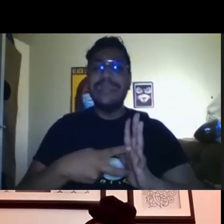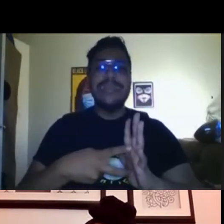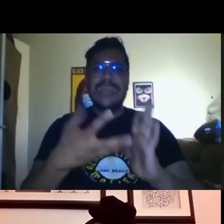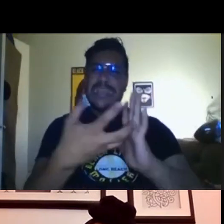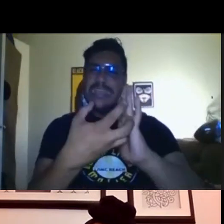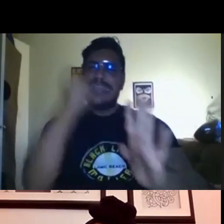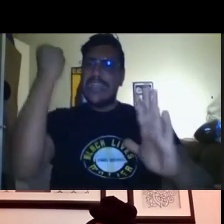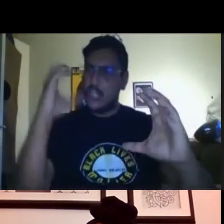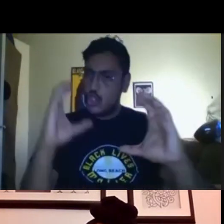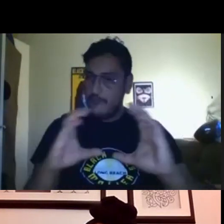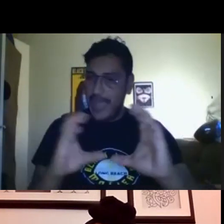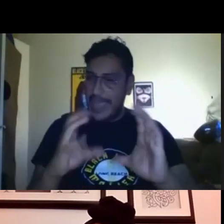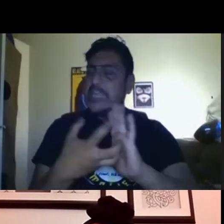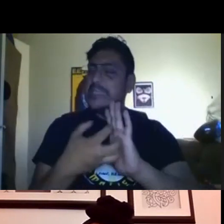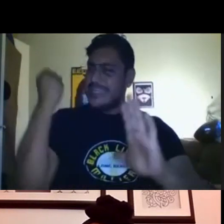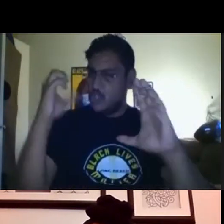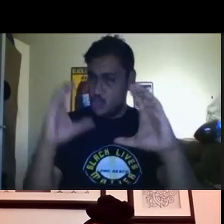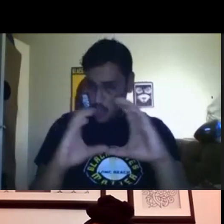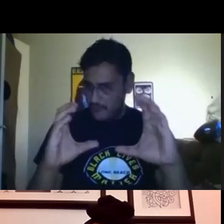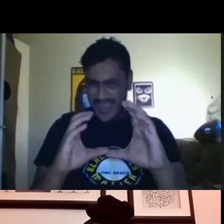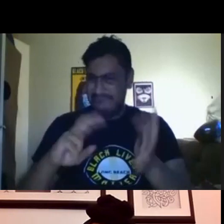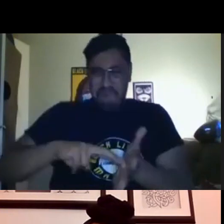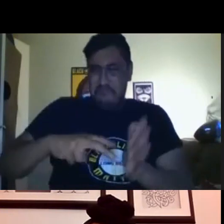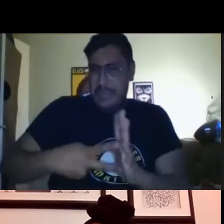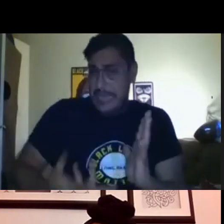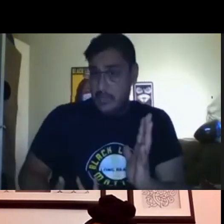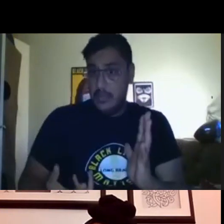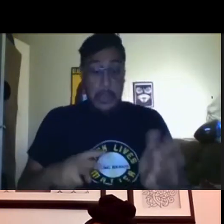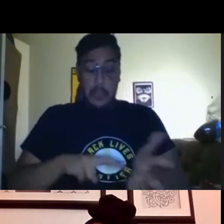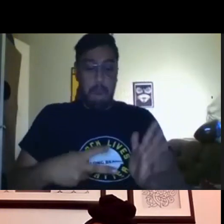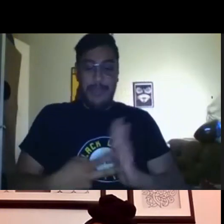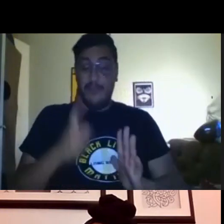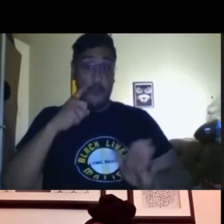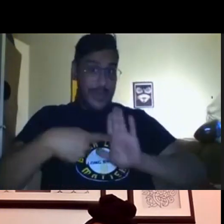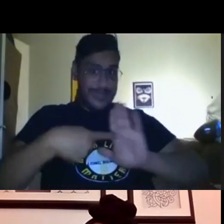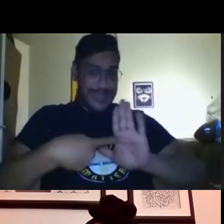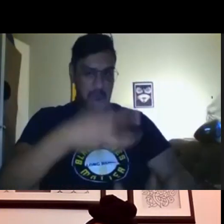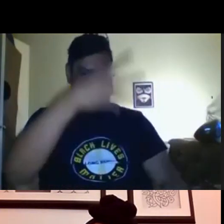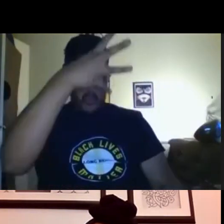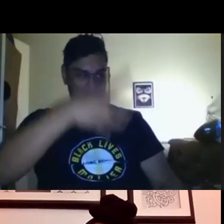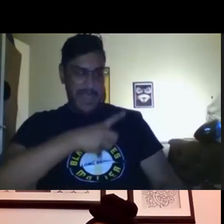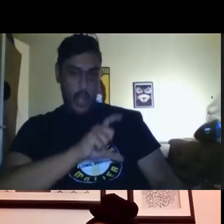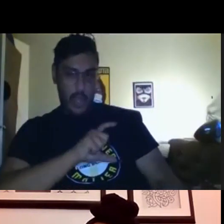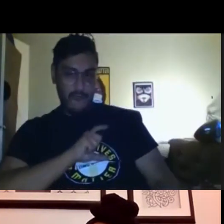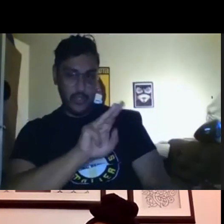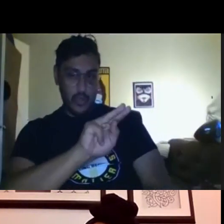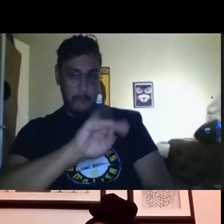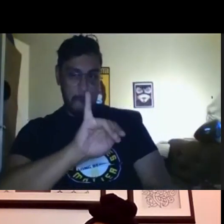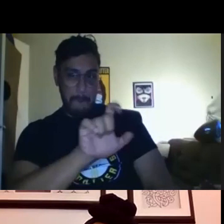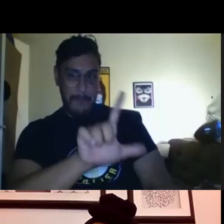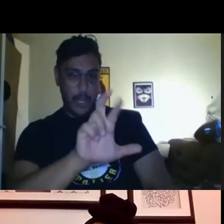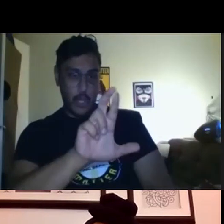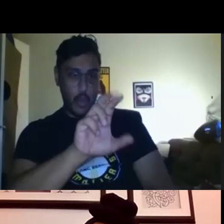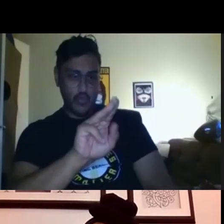it means to decertify. So does this mean that people like Michael Robbins, who we think was